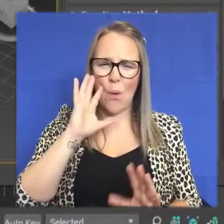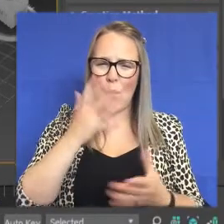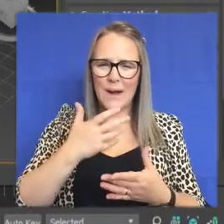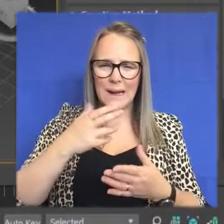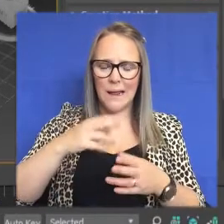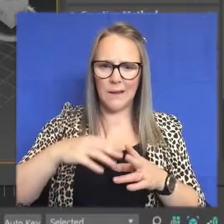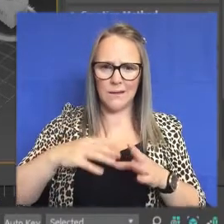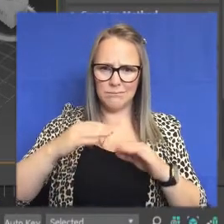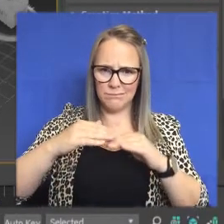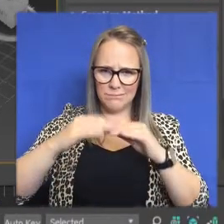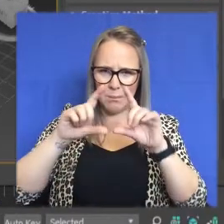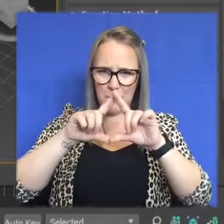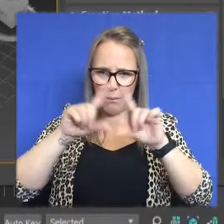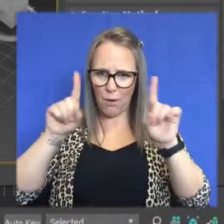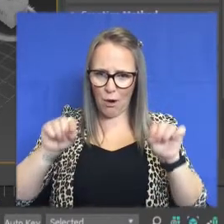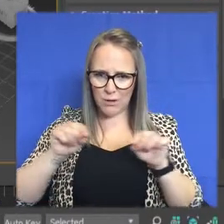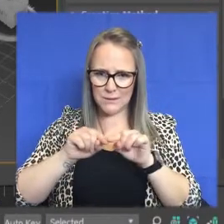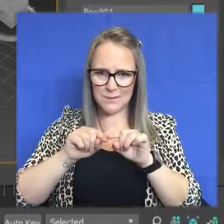worry if it goes outside of your